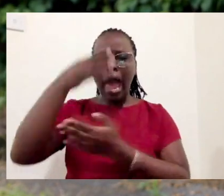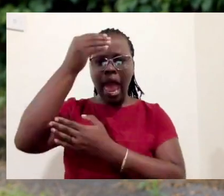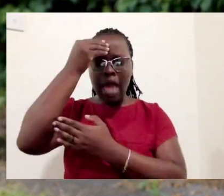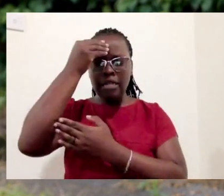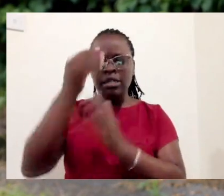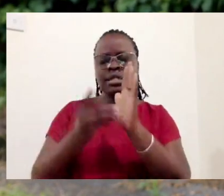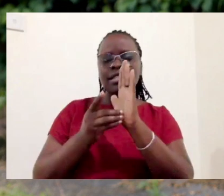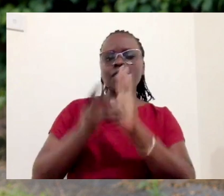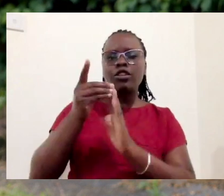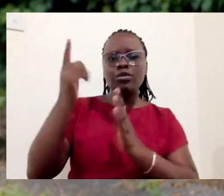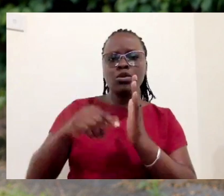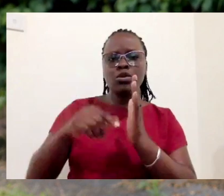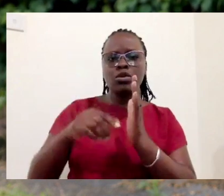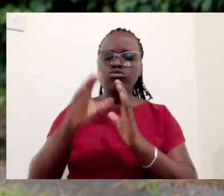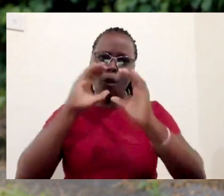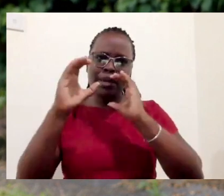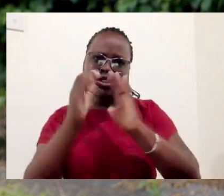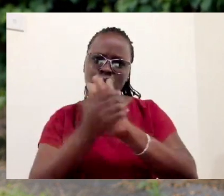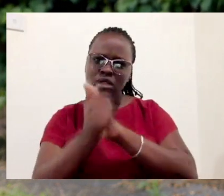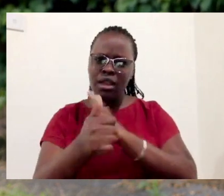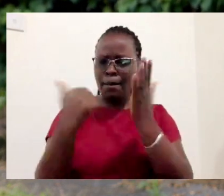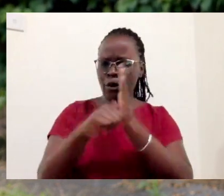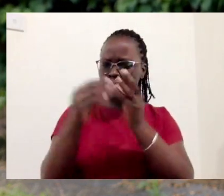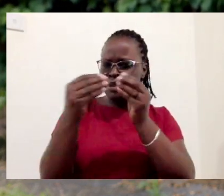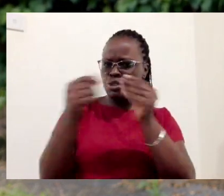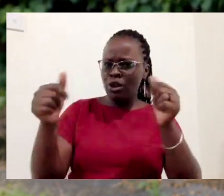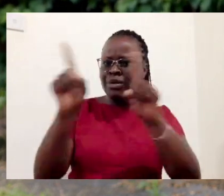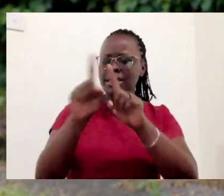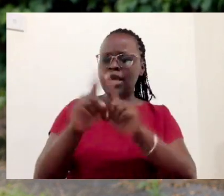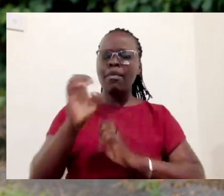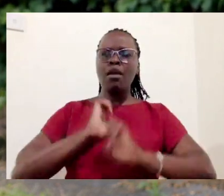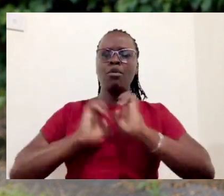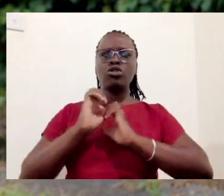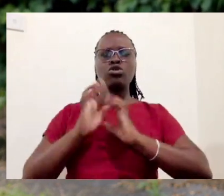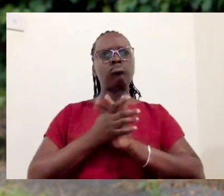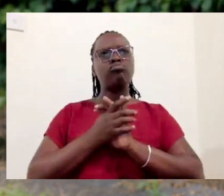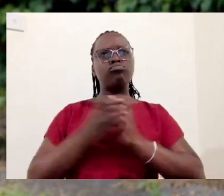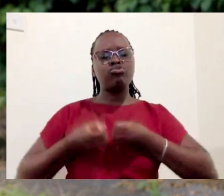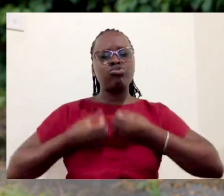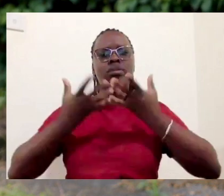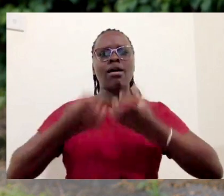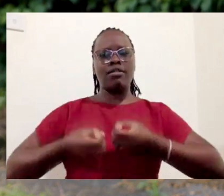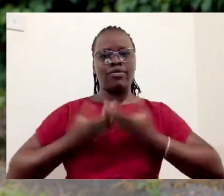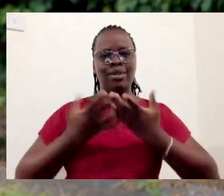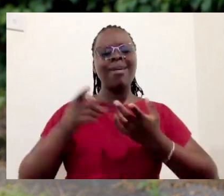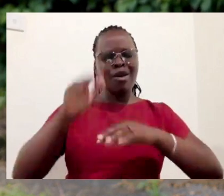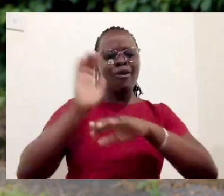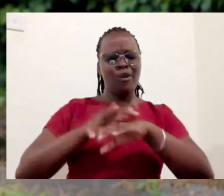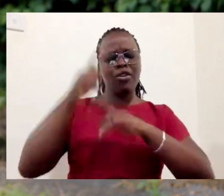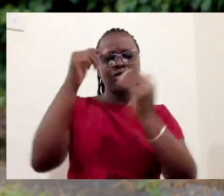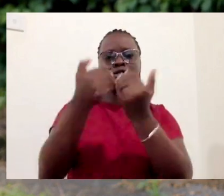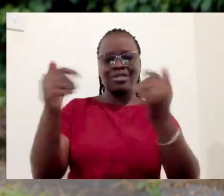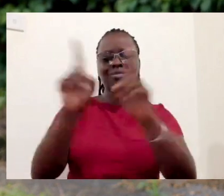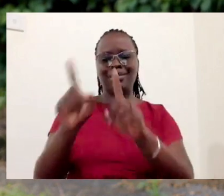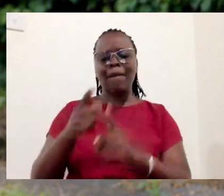learning develops critical early skills such as communication, problem solving, and even emotional regulation. It's